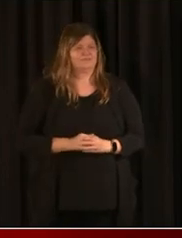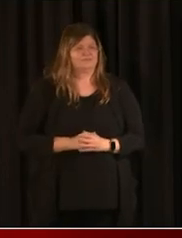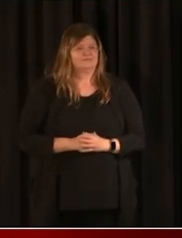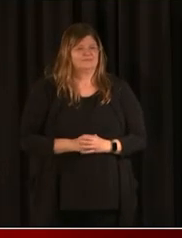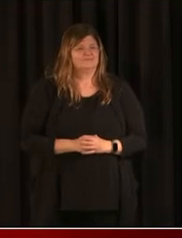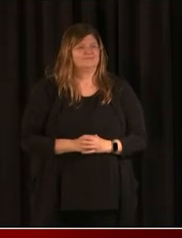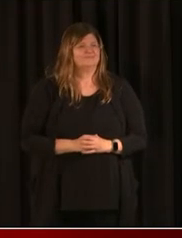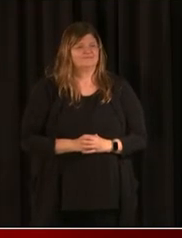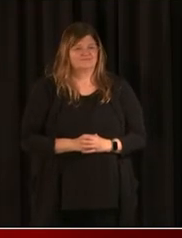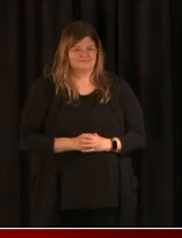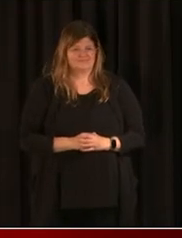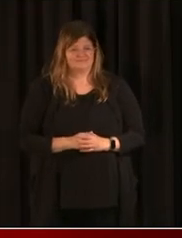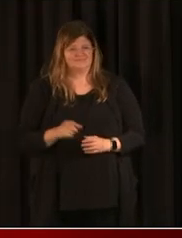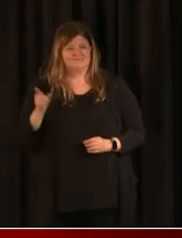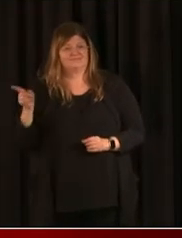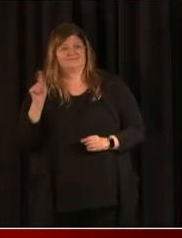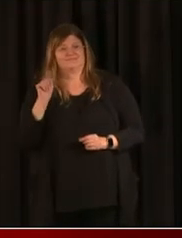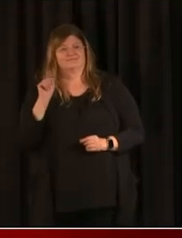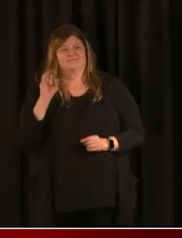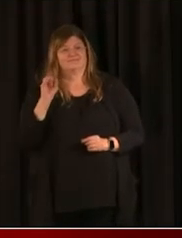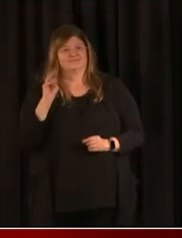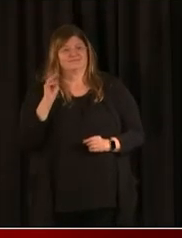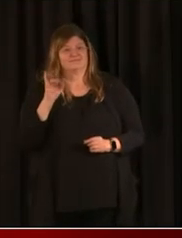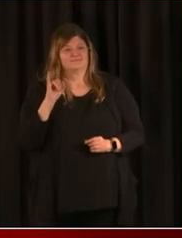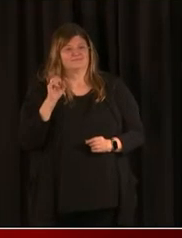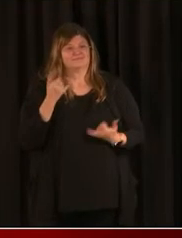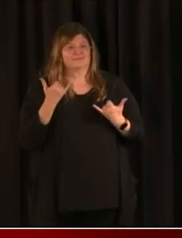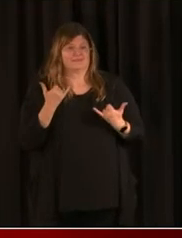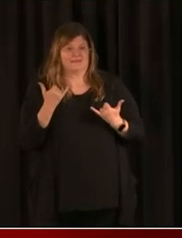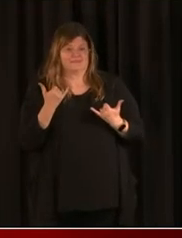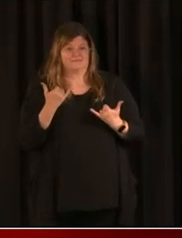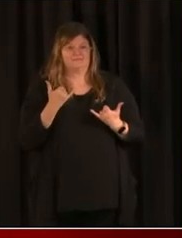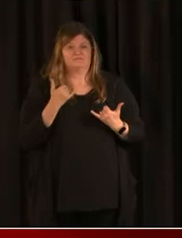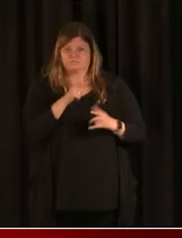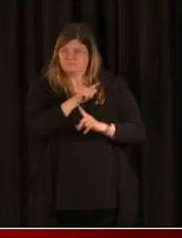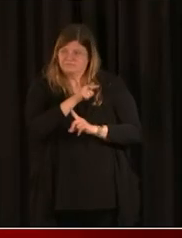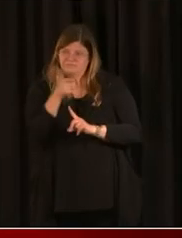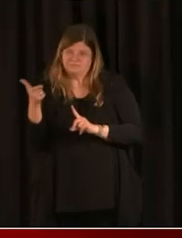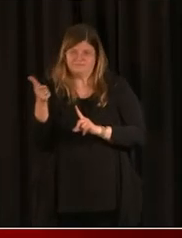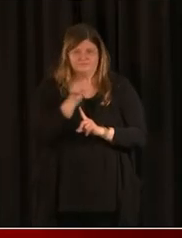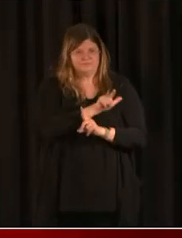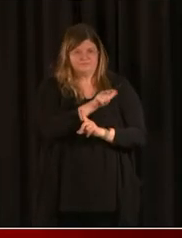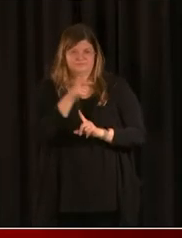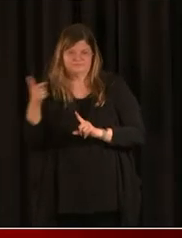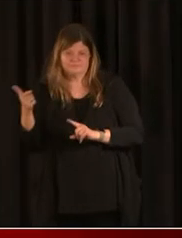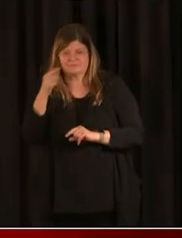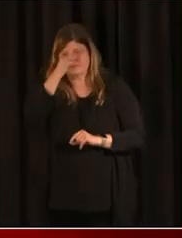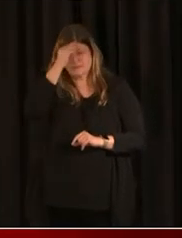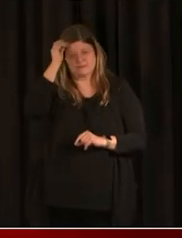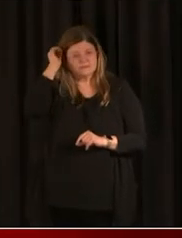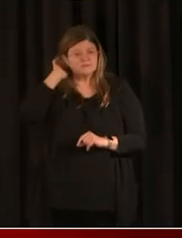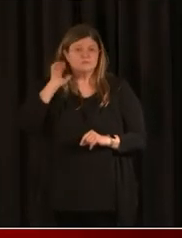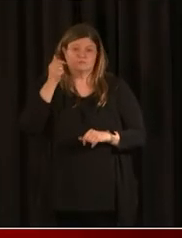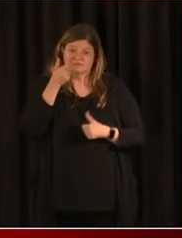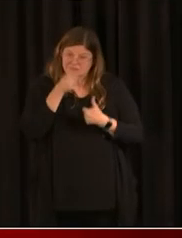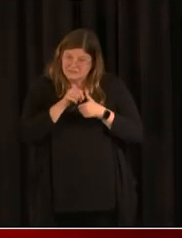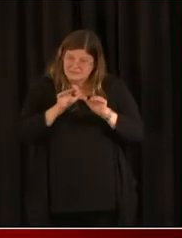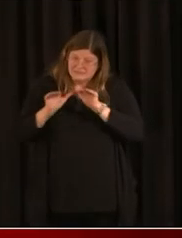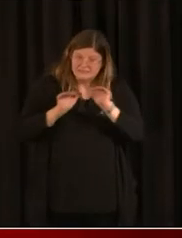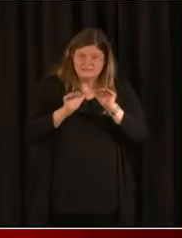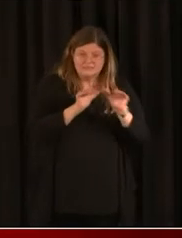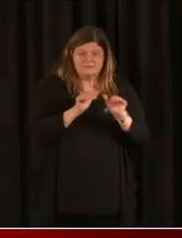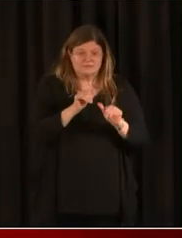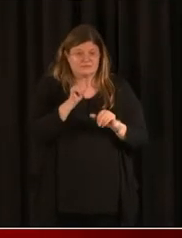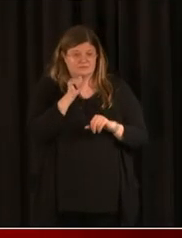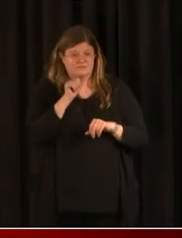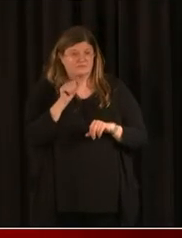Thank you, Chancellor. So now we'll go into the Q&A portion of the program. And I do want to remind everyone, if you've not been able to get